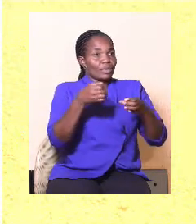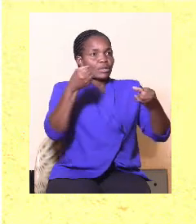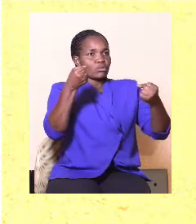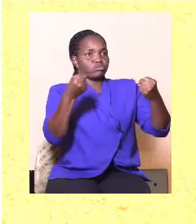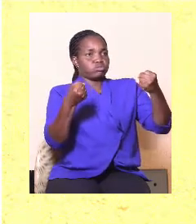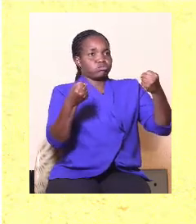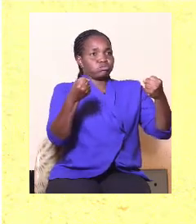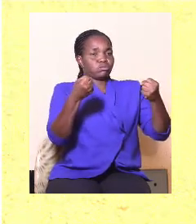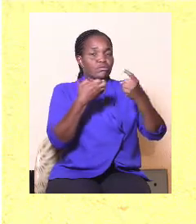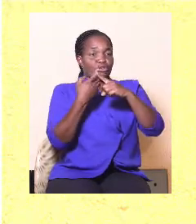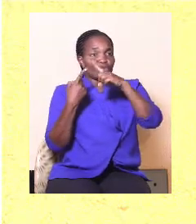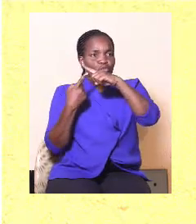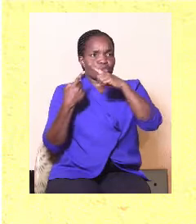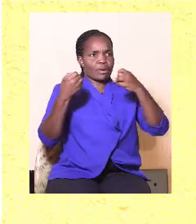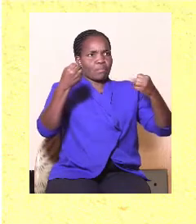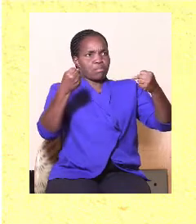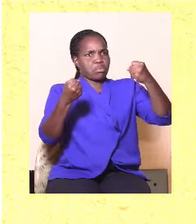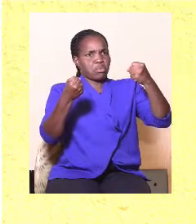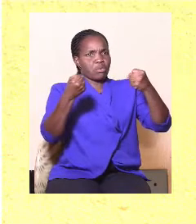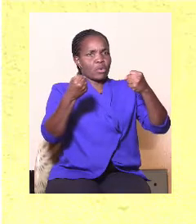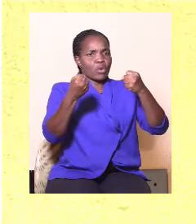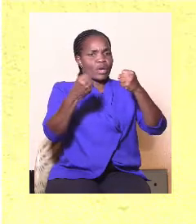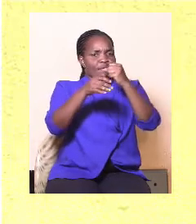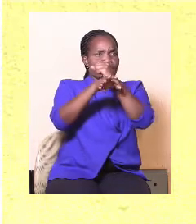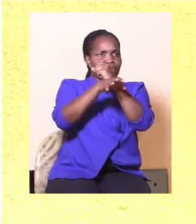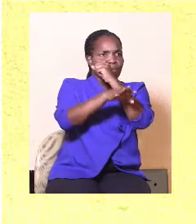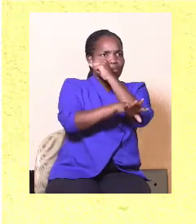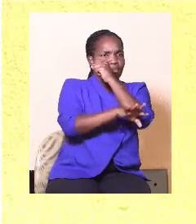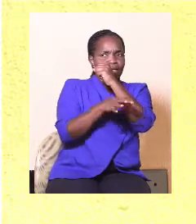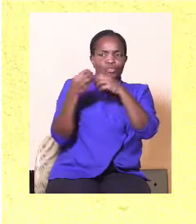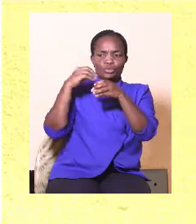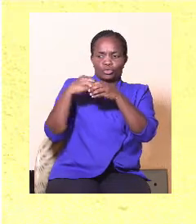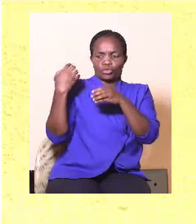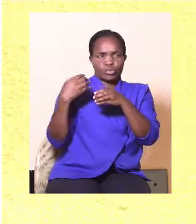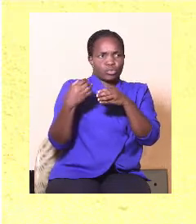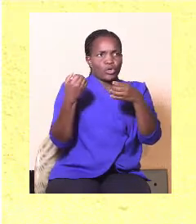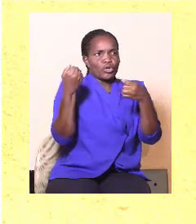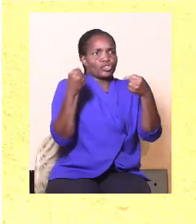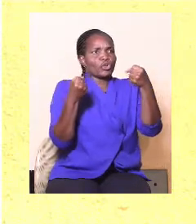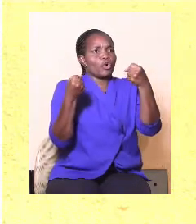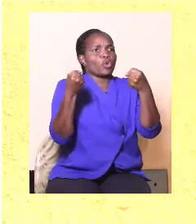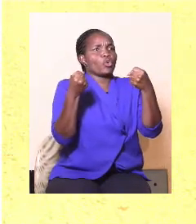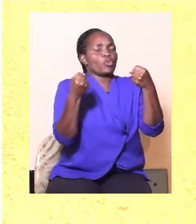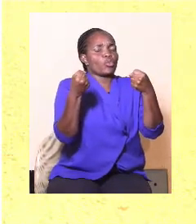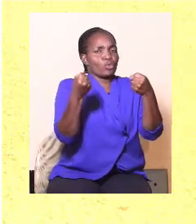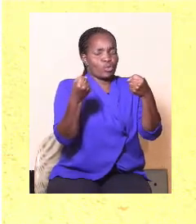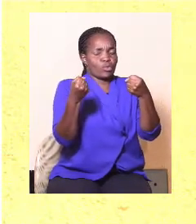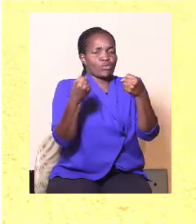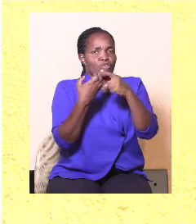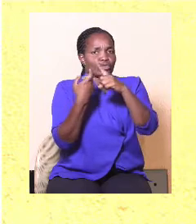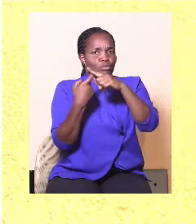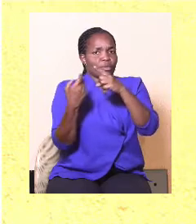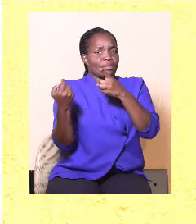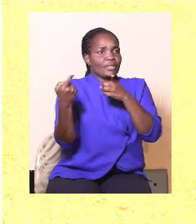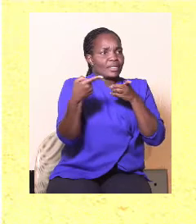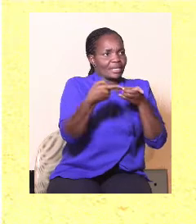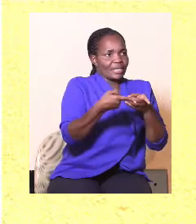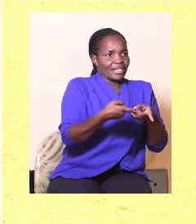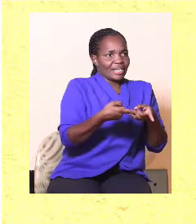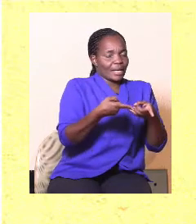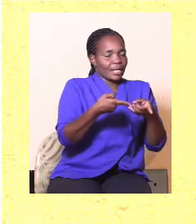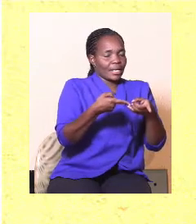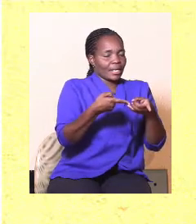that easy. So you just generalize. The assumption is that they are not generating revenue. So you only decided to give them 250, all of them. Is